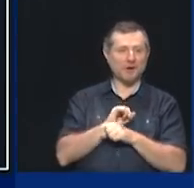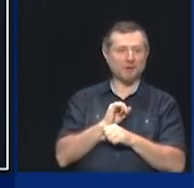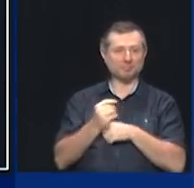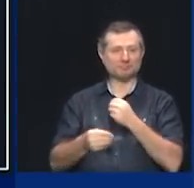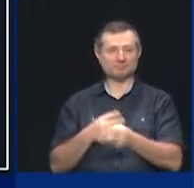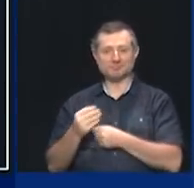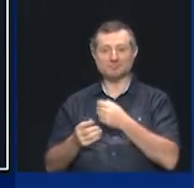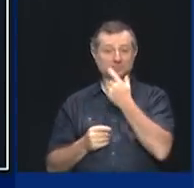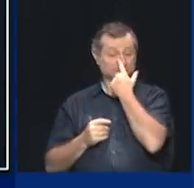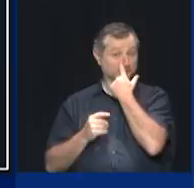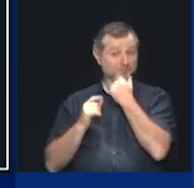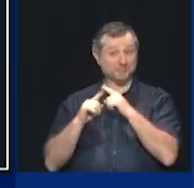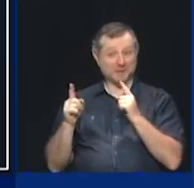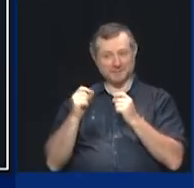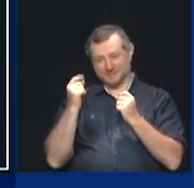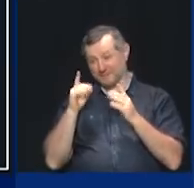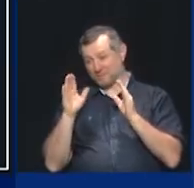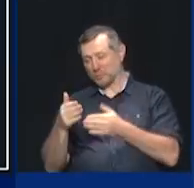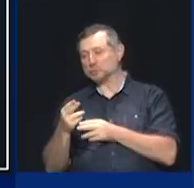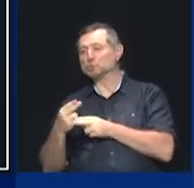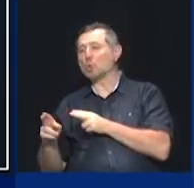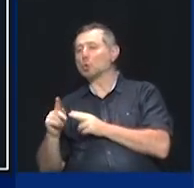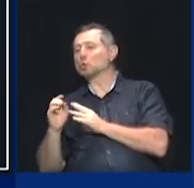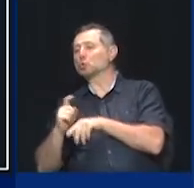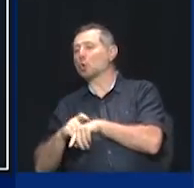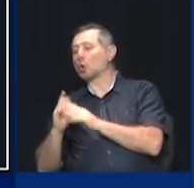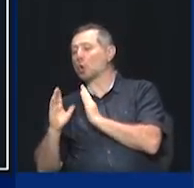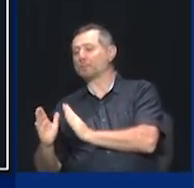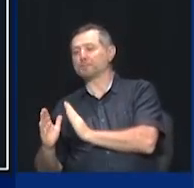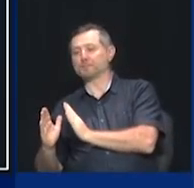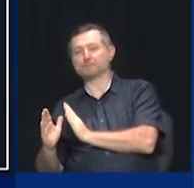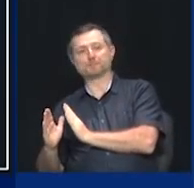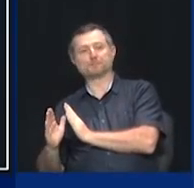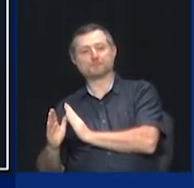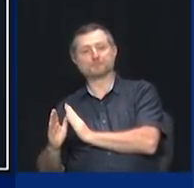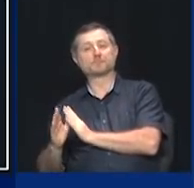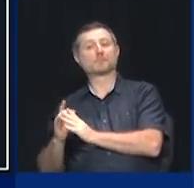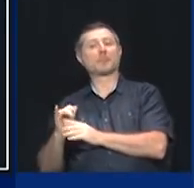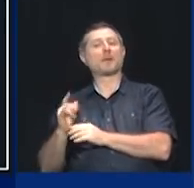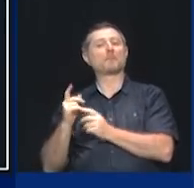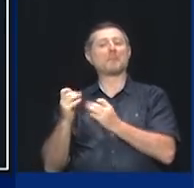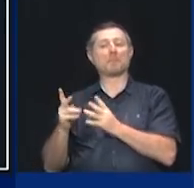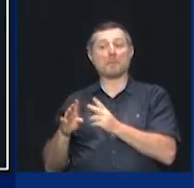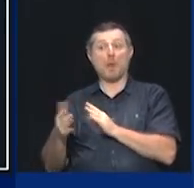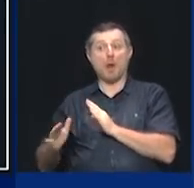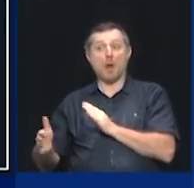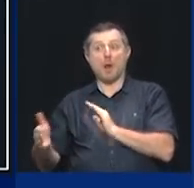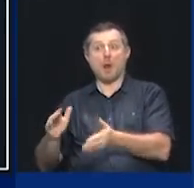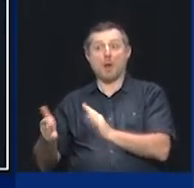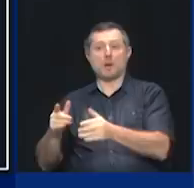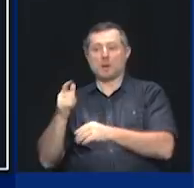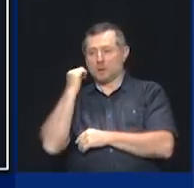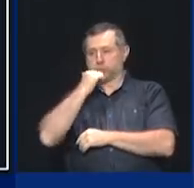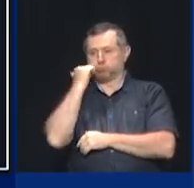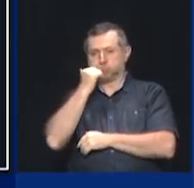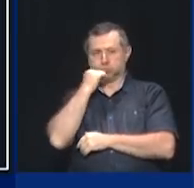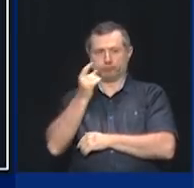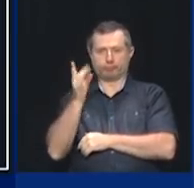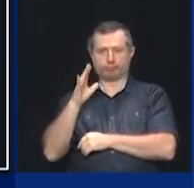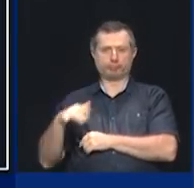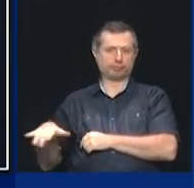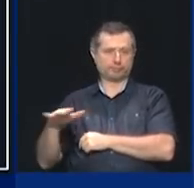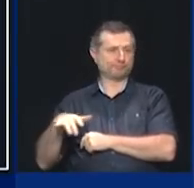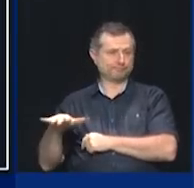But today, let's focus on the short term, because people are dying every day out there. Time is not on our